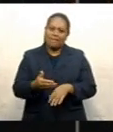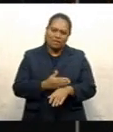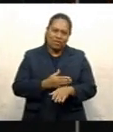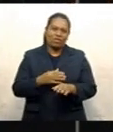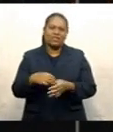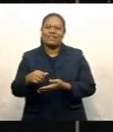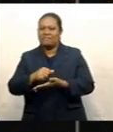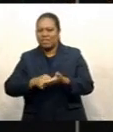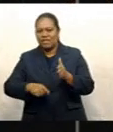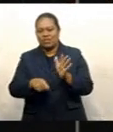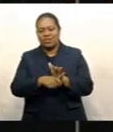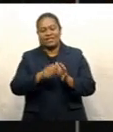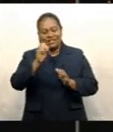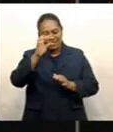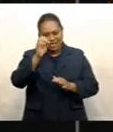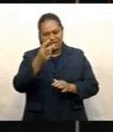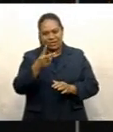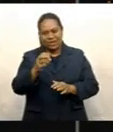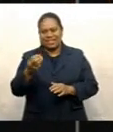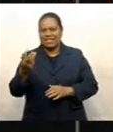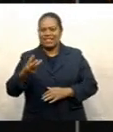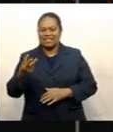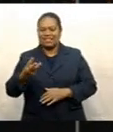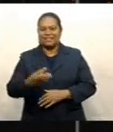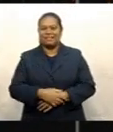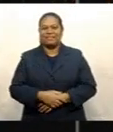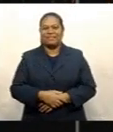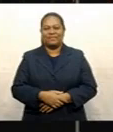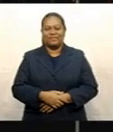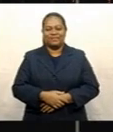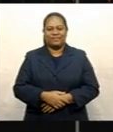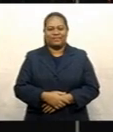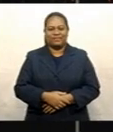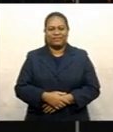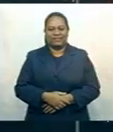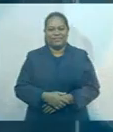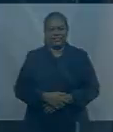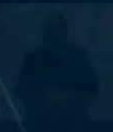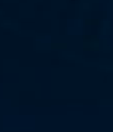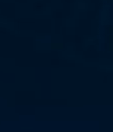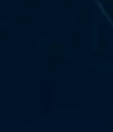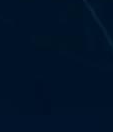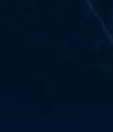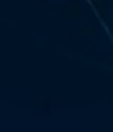buy Regent Taxi in 2013. Koretandulala reports.